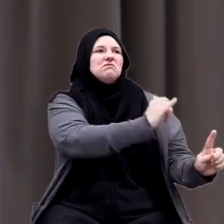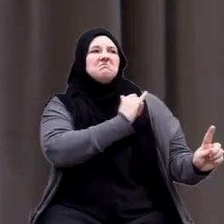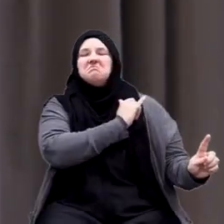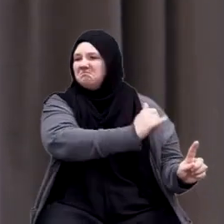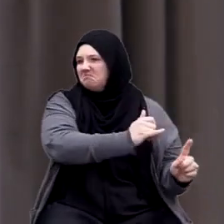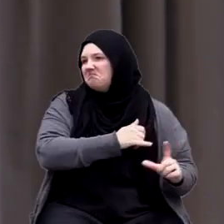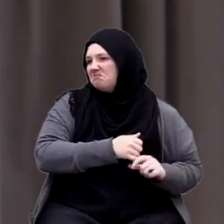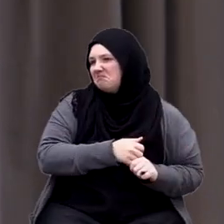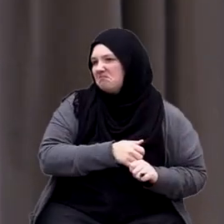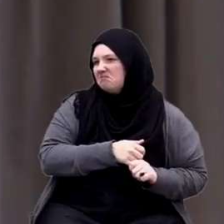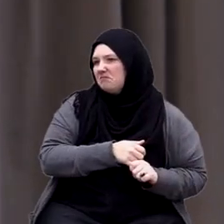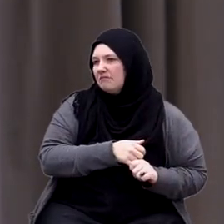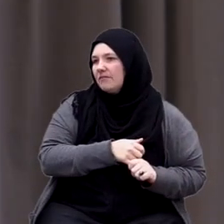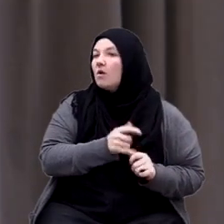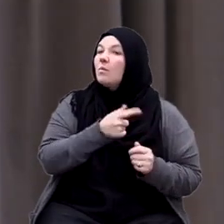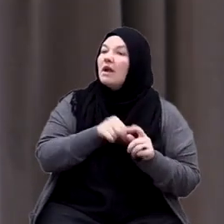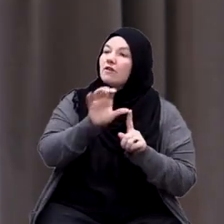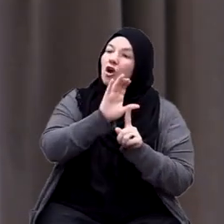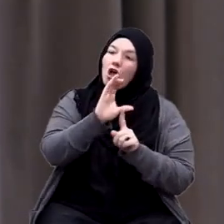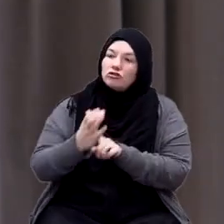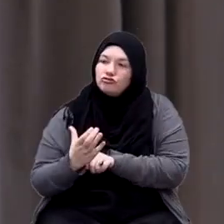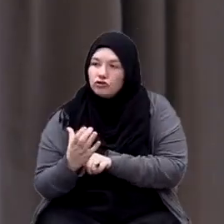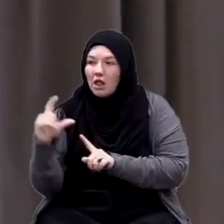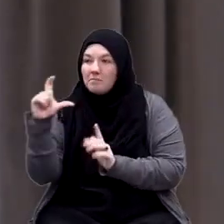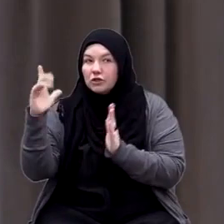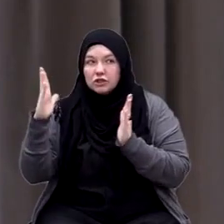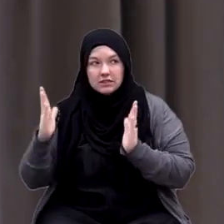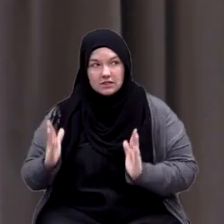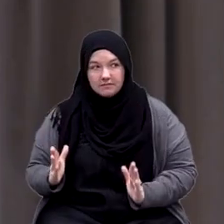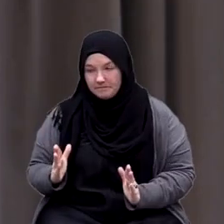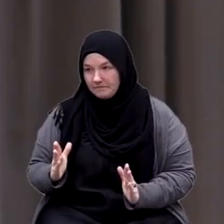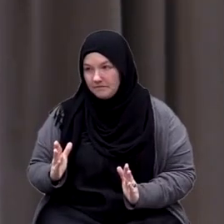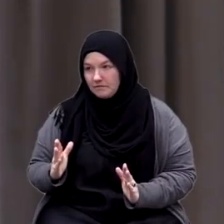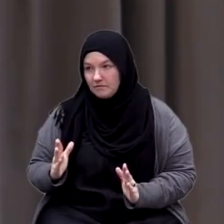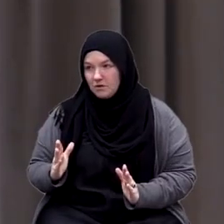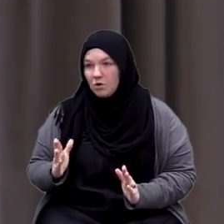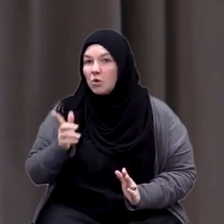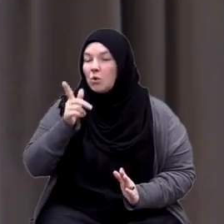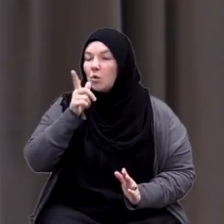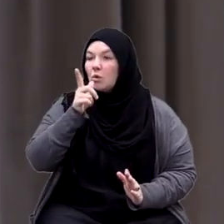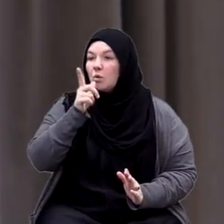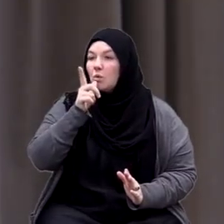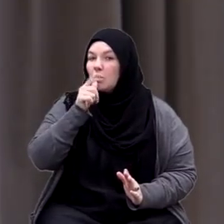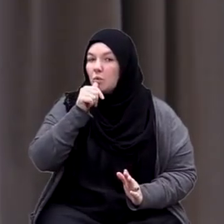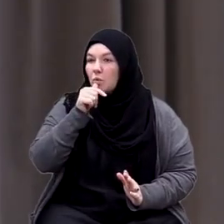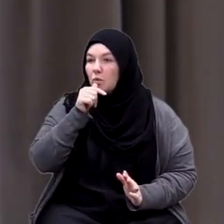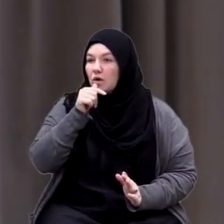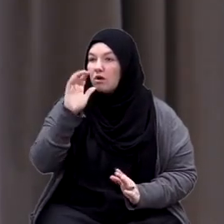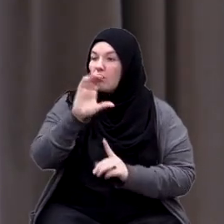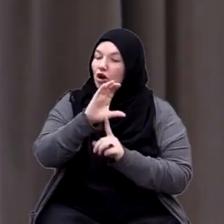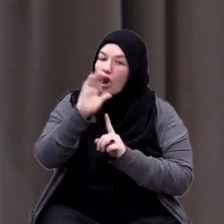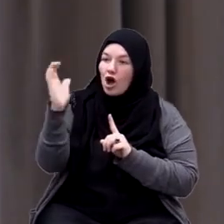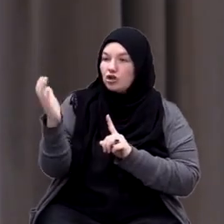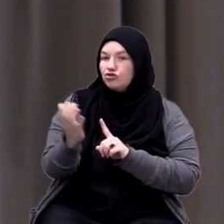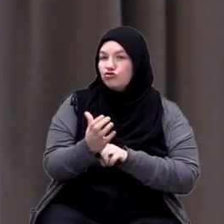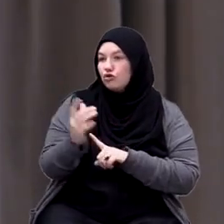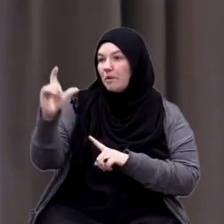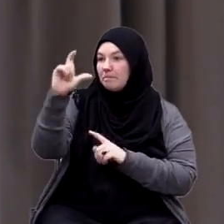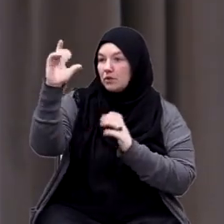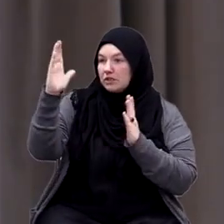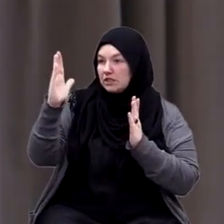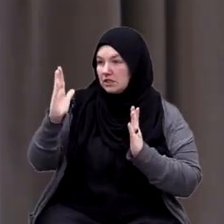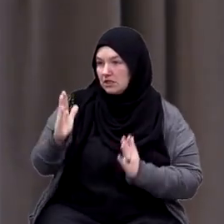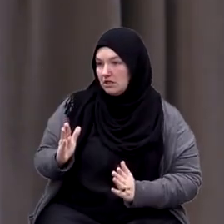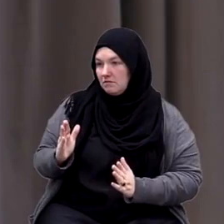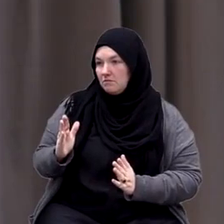So we have cultural Muslims whose inheritance that they leave for their children is cultural